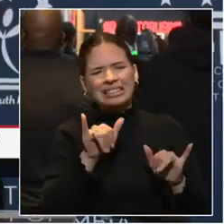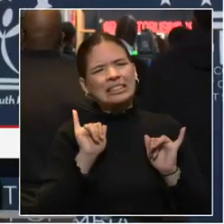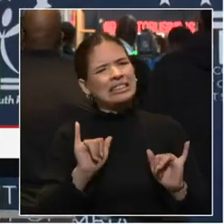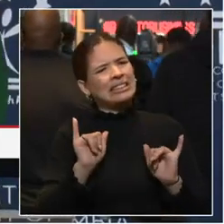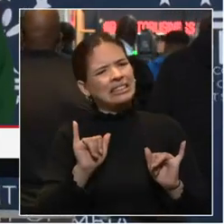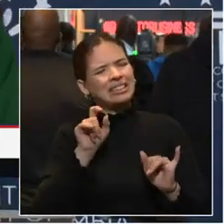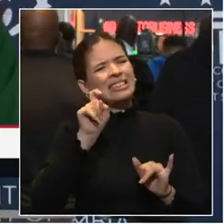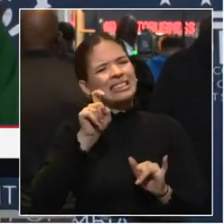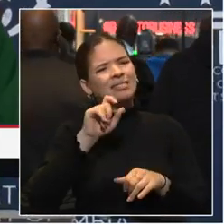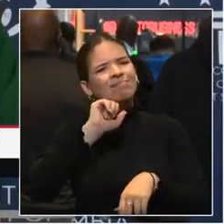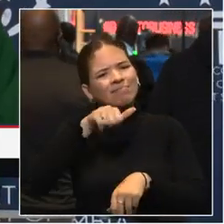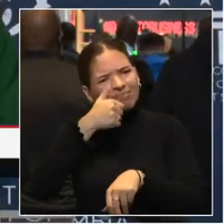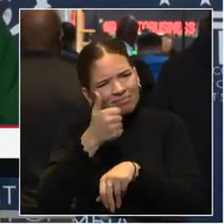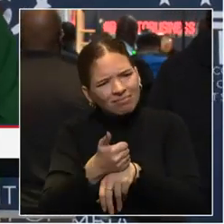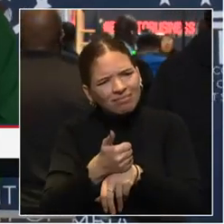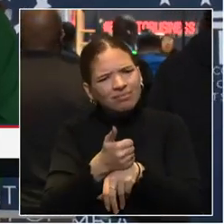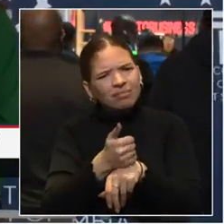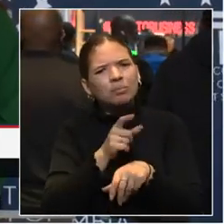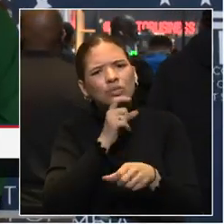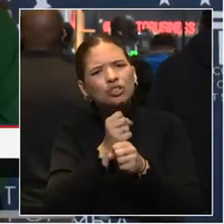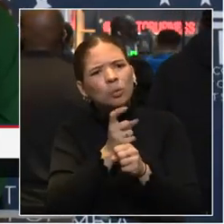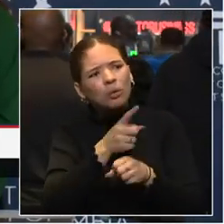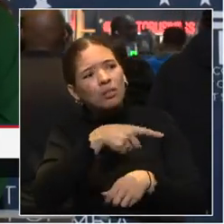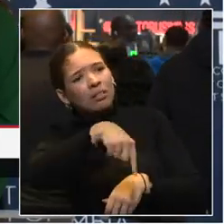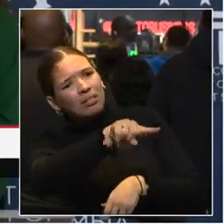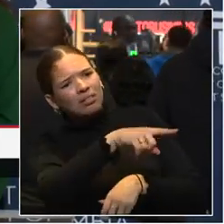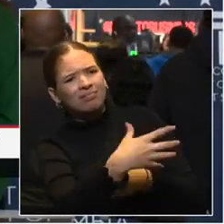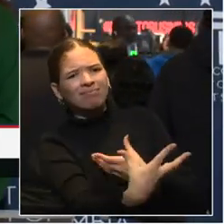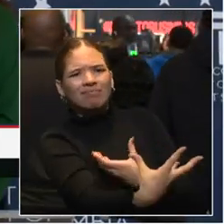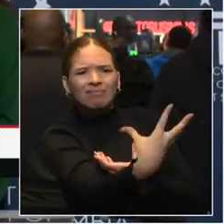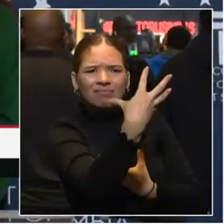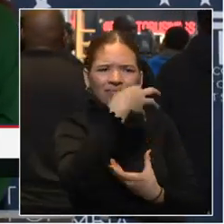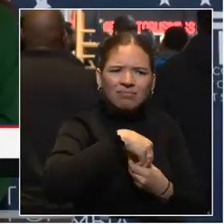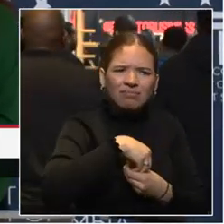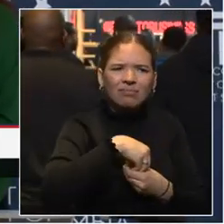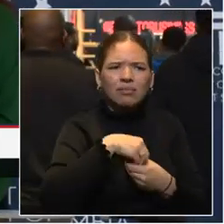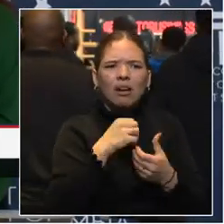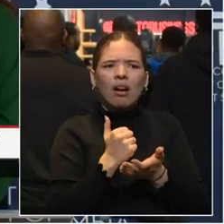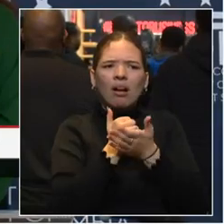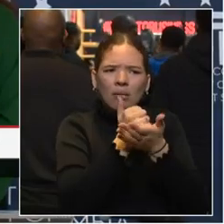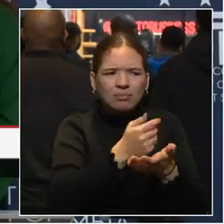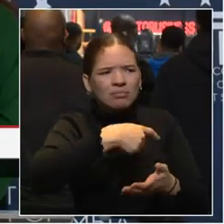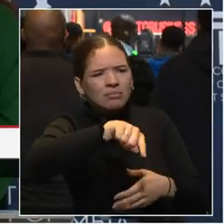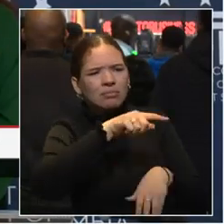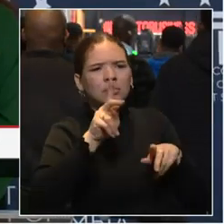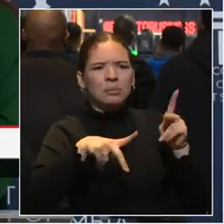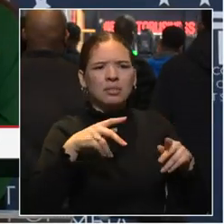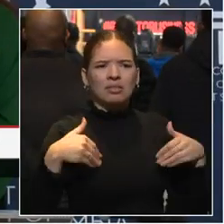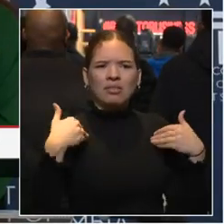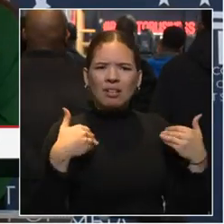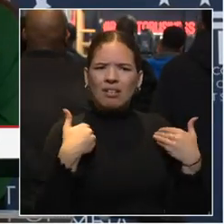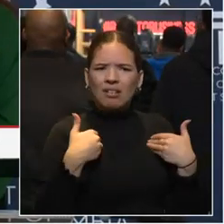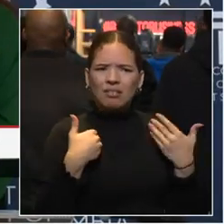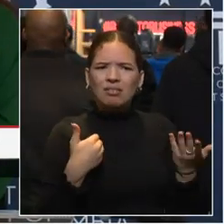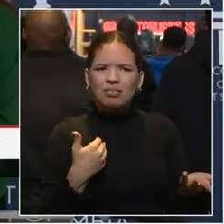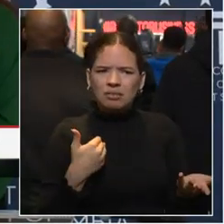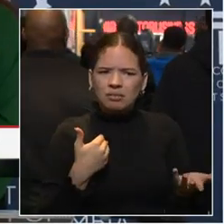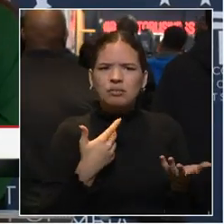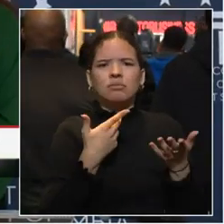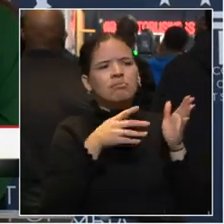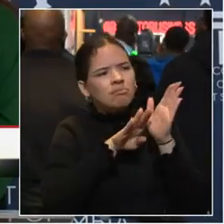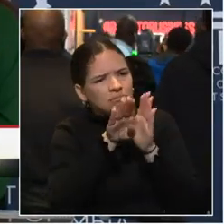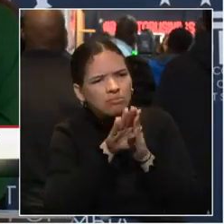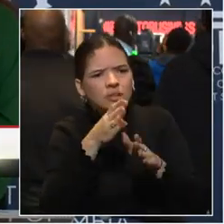that's engaging, that can meet kids where they are, but also to help them grow and to help them earn money.